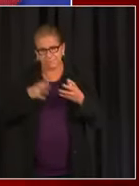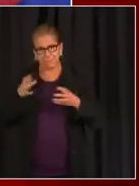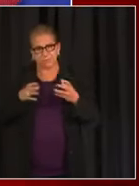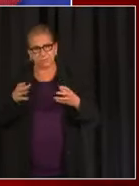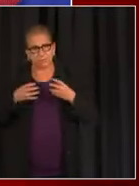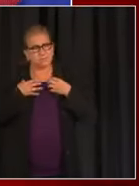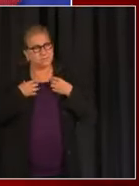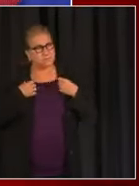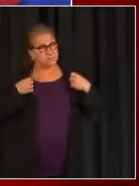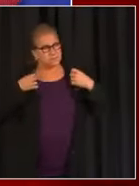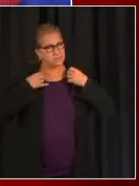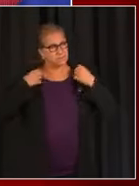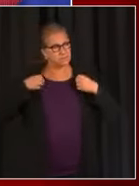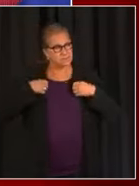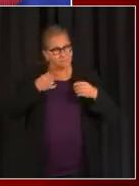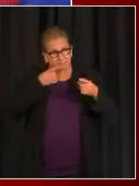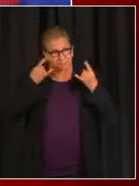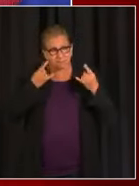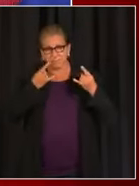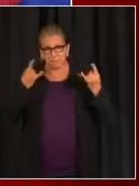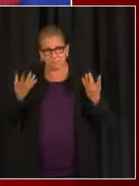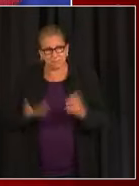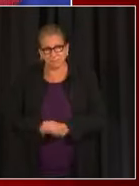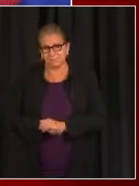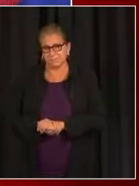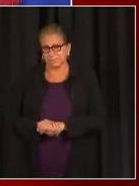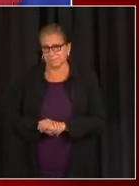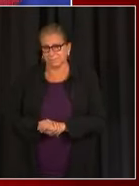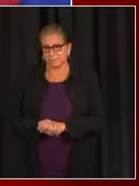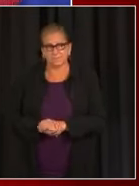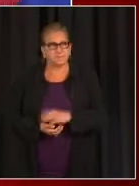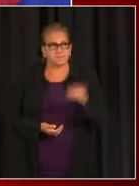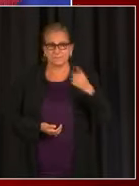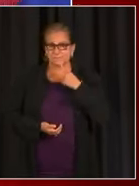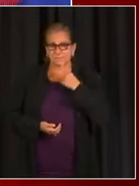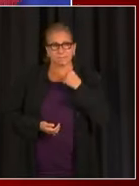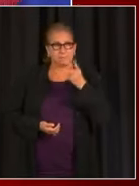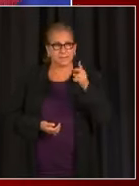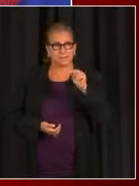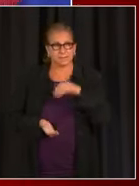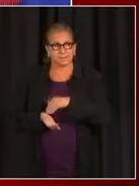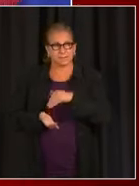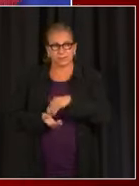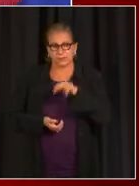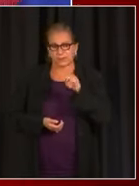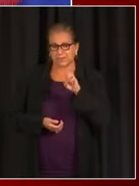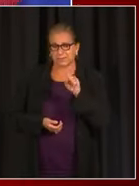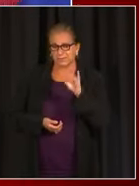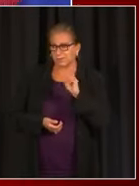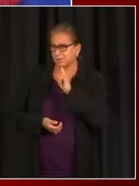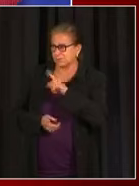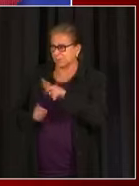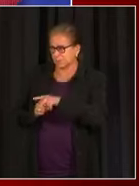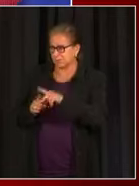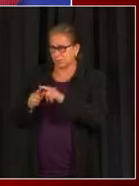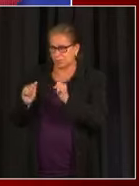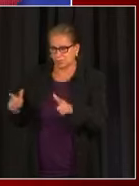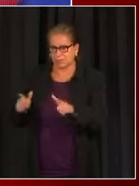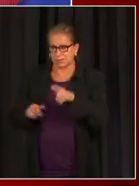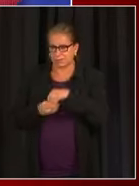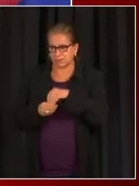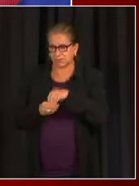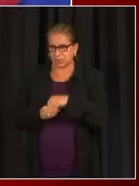wear and not to wear in different places. Sure. So it applies to all indoors, and I don't know what other guidance has